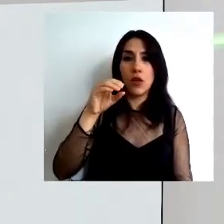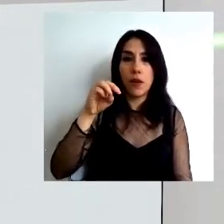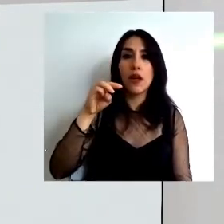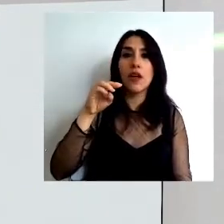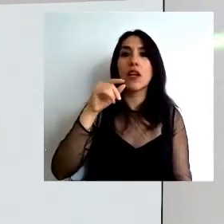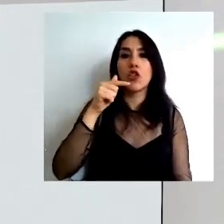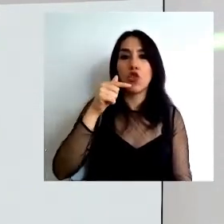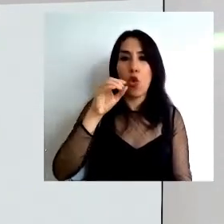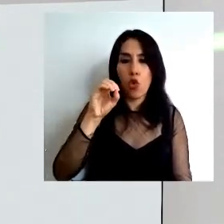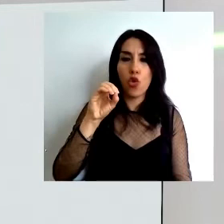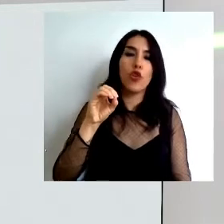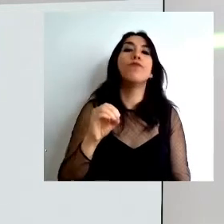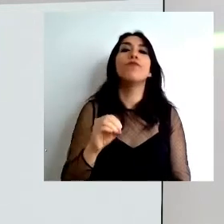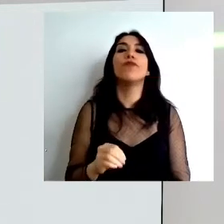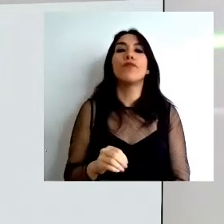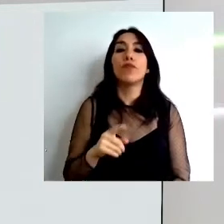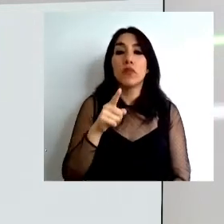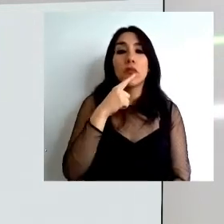important